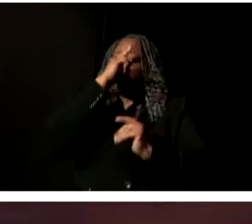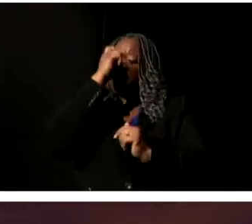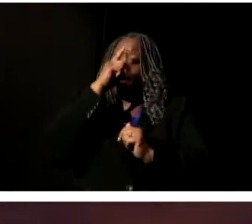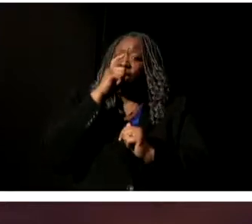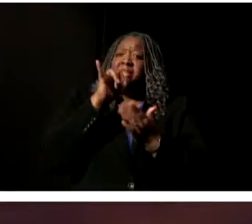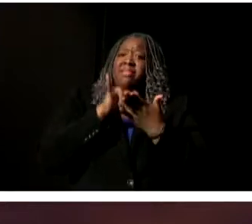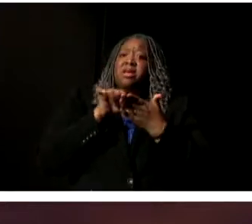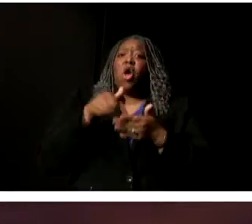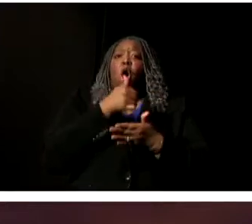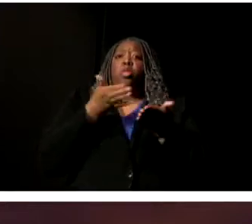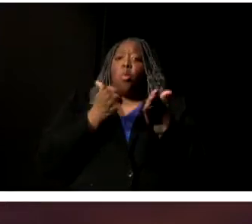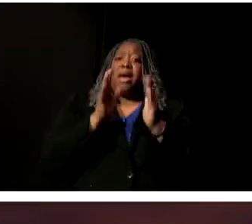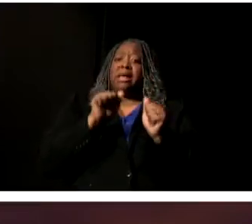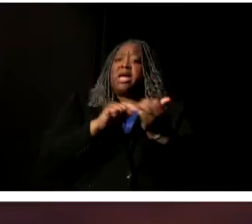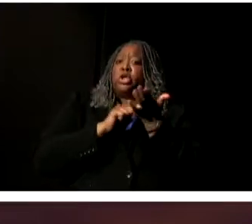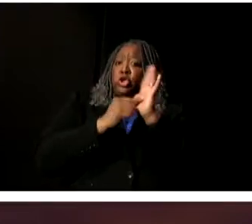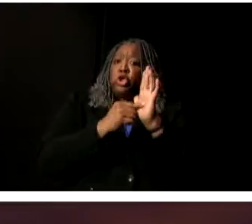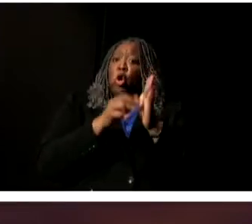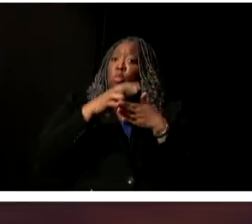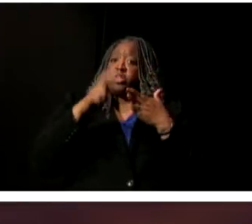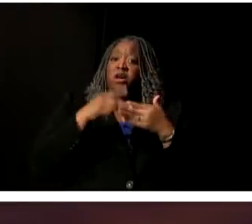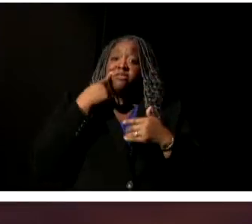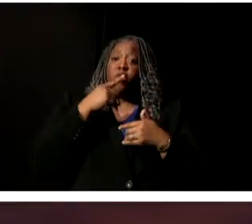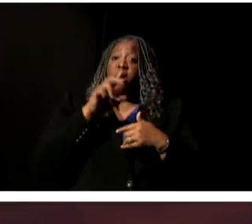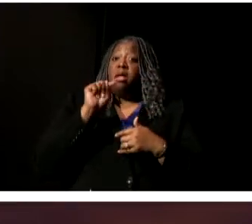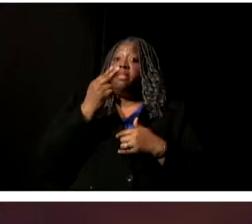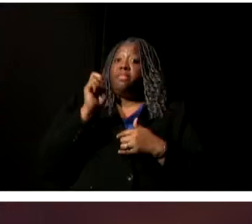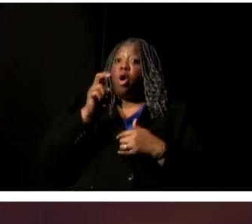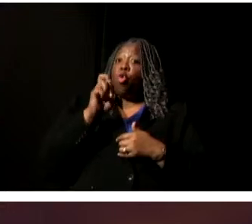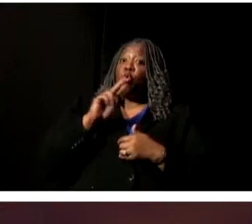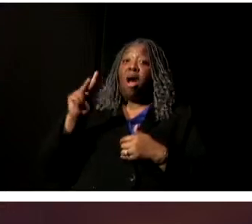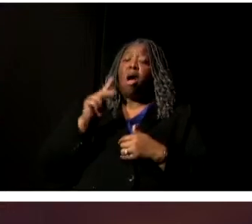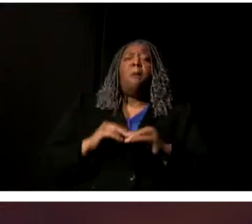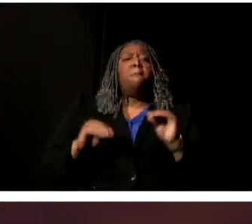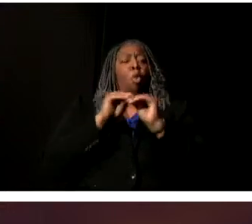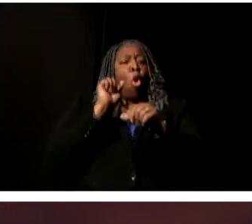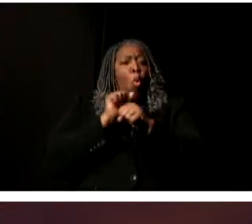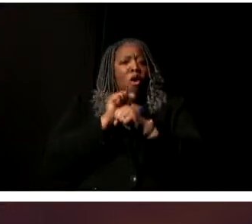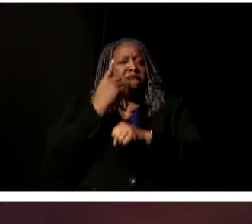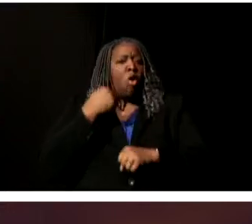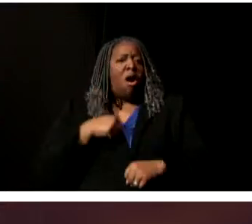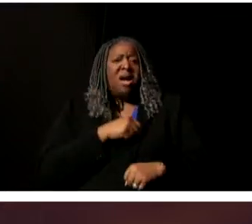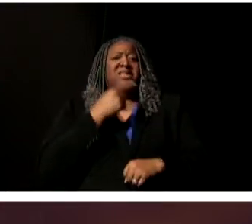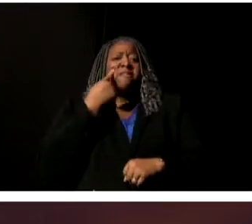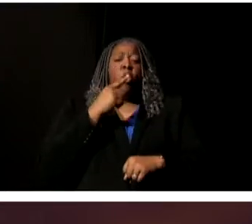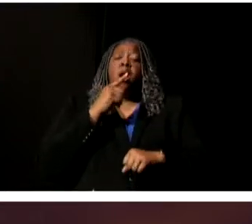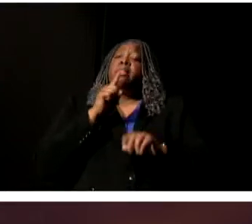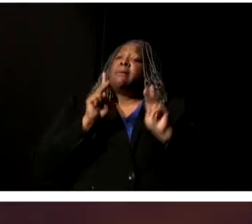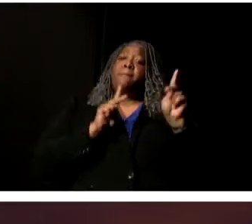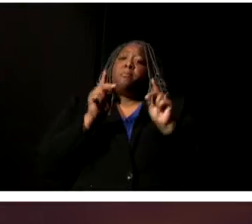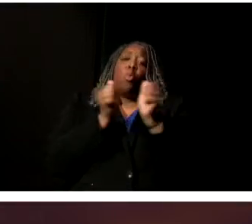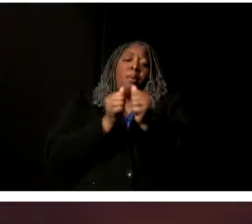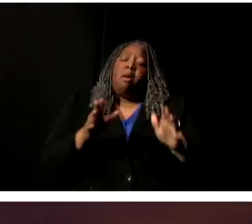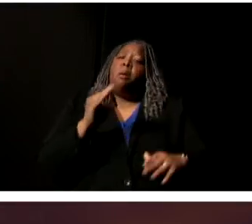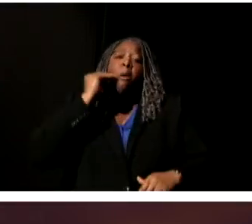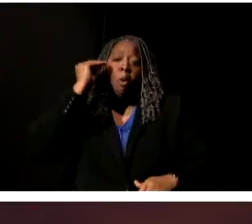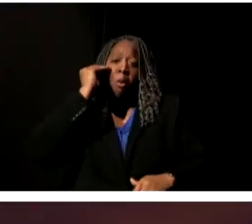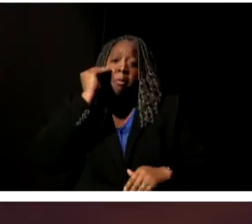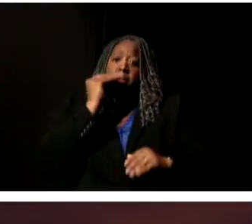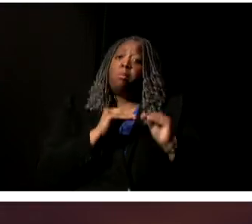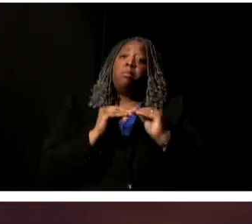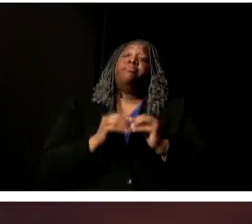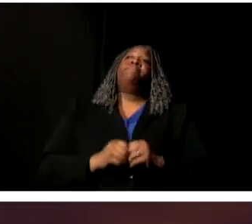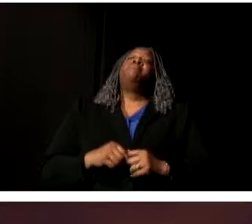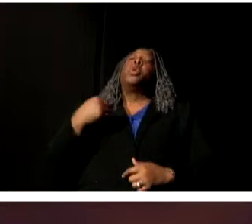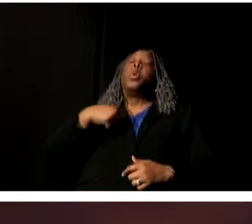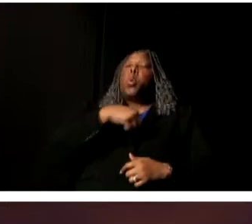for the Rock. But there's still more work for us to do for our unsheltered residents. See,